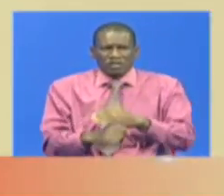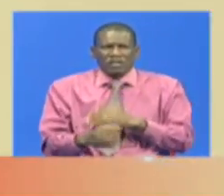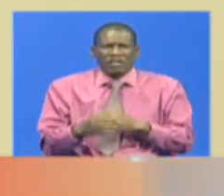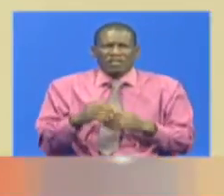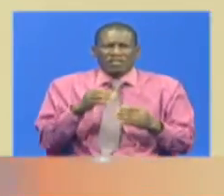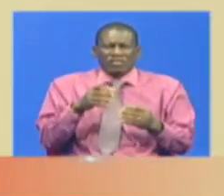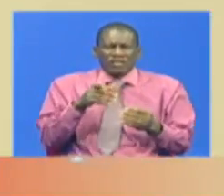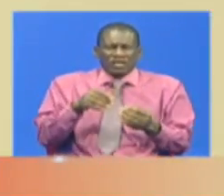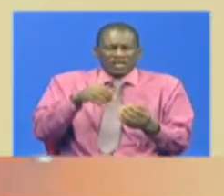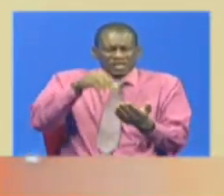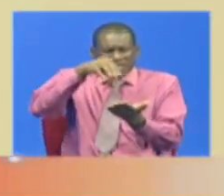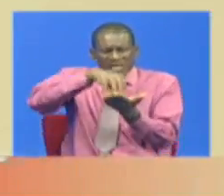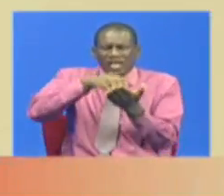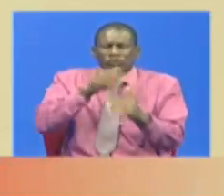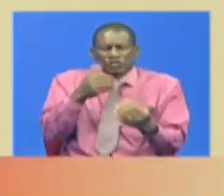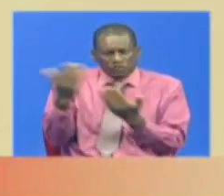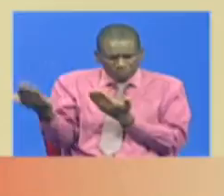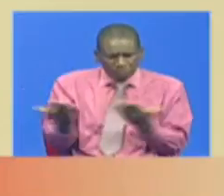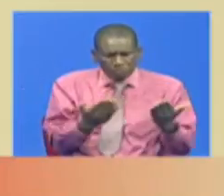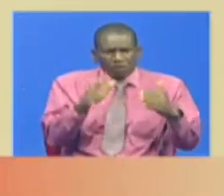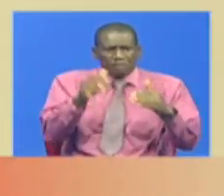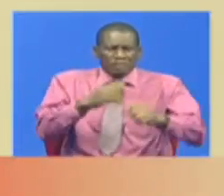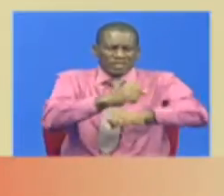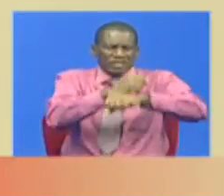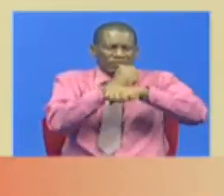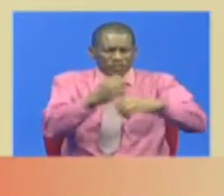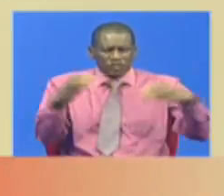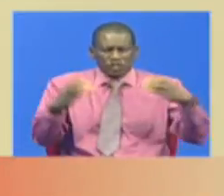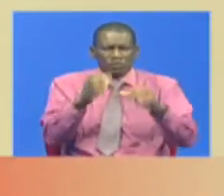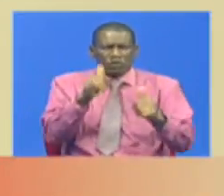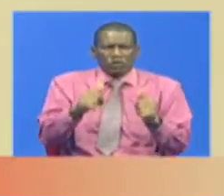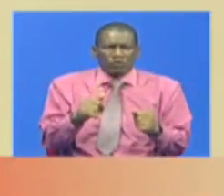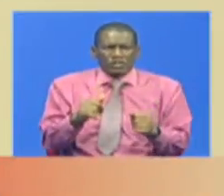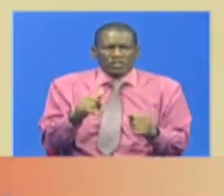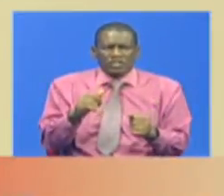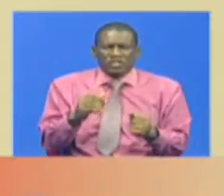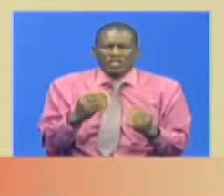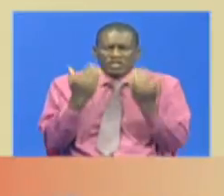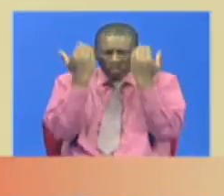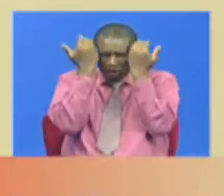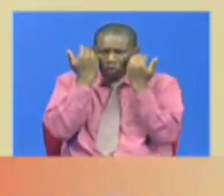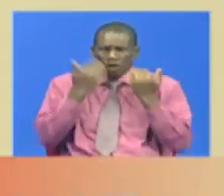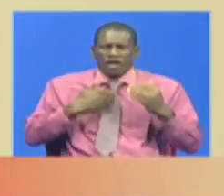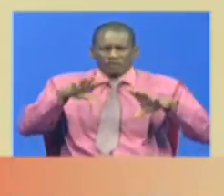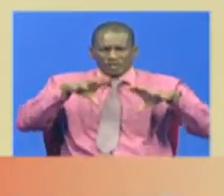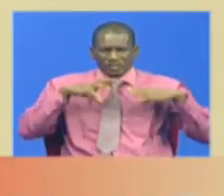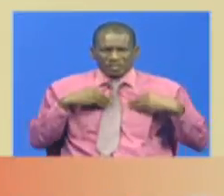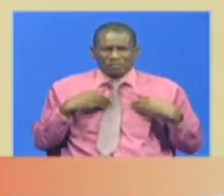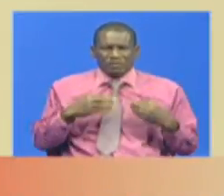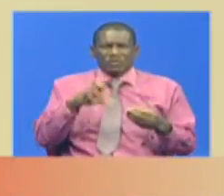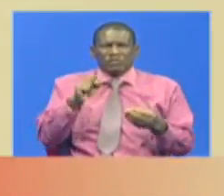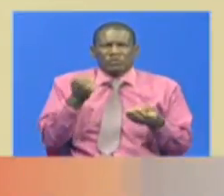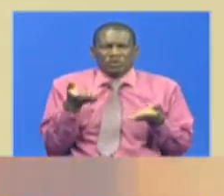that has been brought forth by the defense team, which the court has taken into record. So